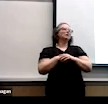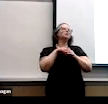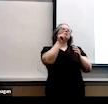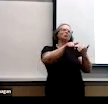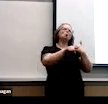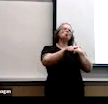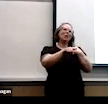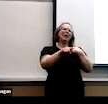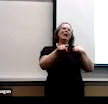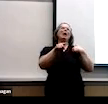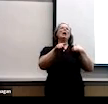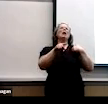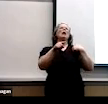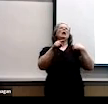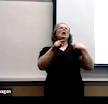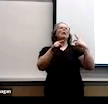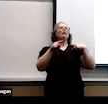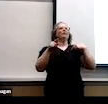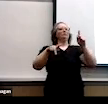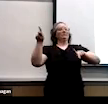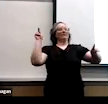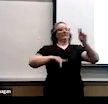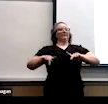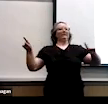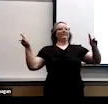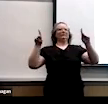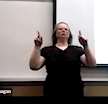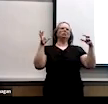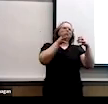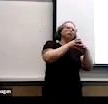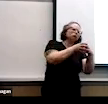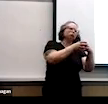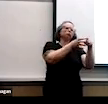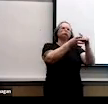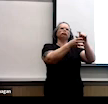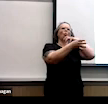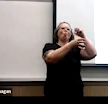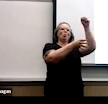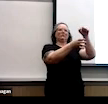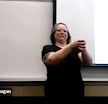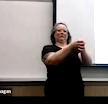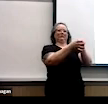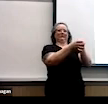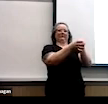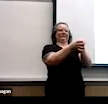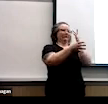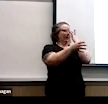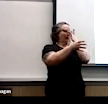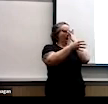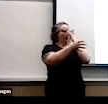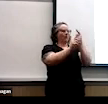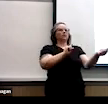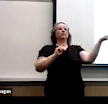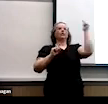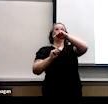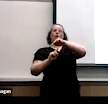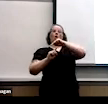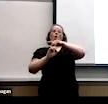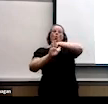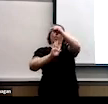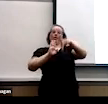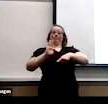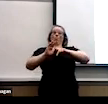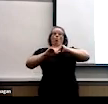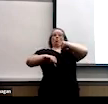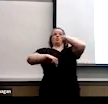population. And the major influx that we had was when the program started. And that was what was most unpredictable, was all of a